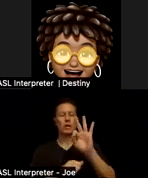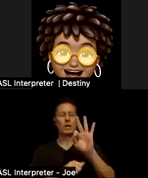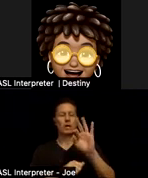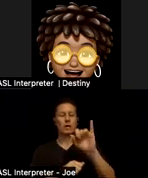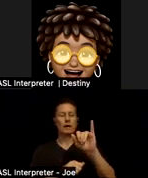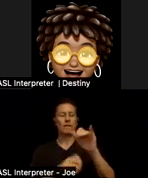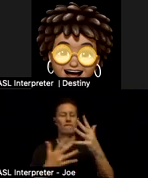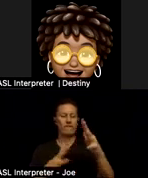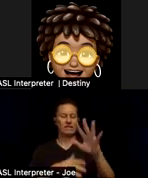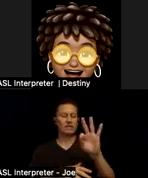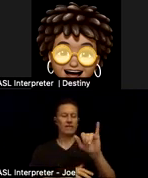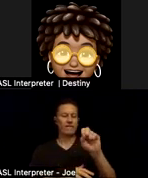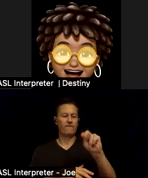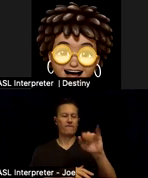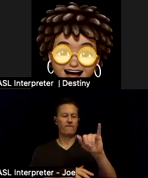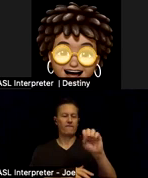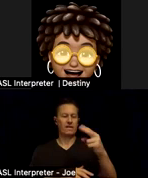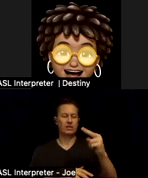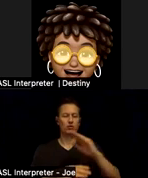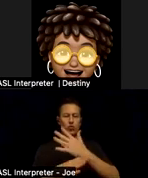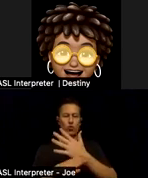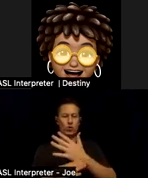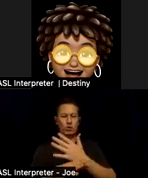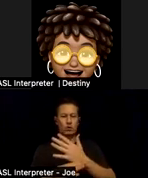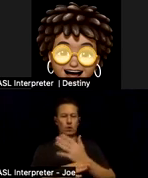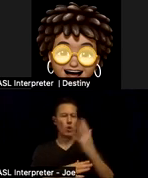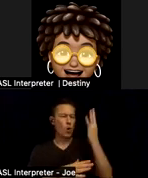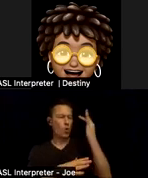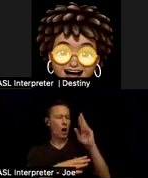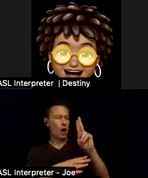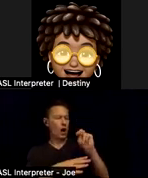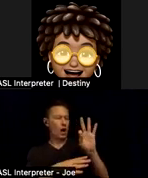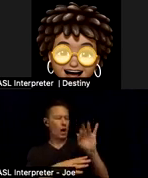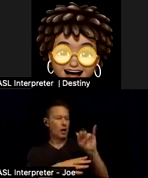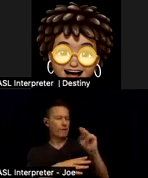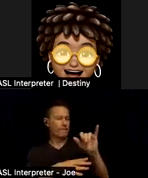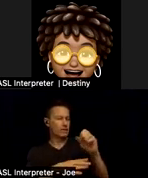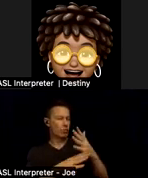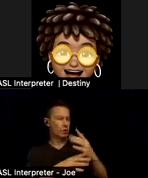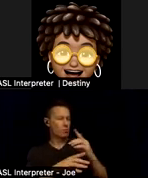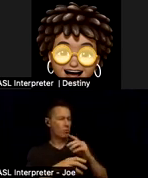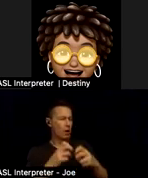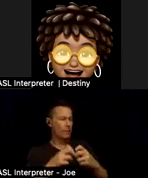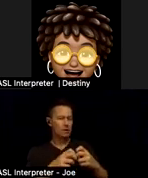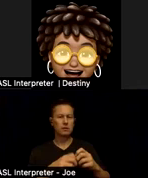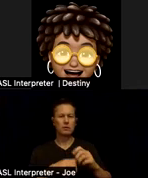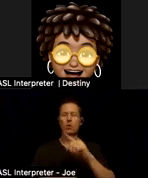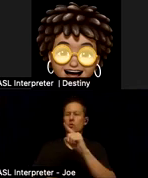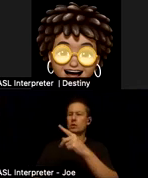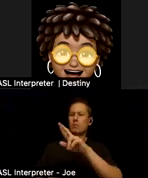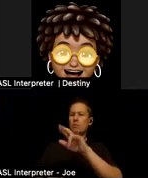adhesive. It's just going to be on there. It's going to be strong. A strong bond. So you're going to need some sort of prying tool, yeah. A